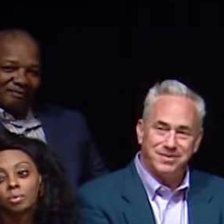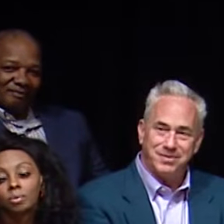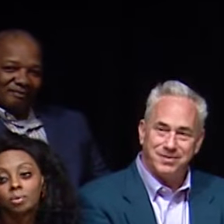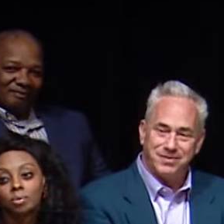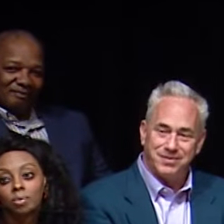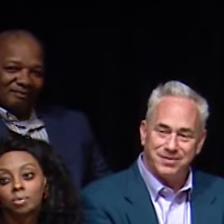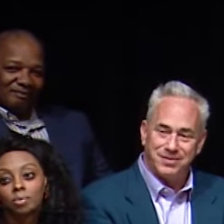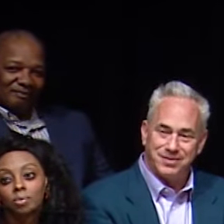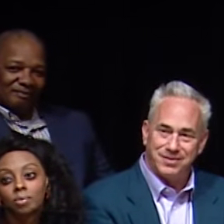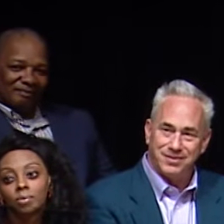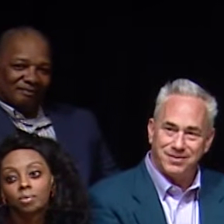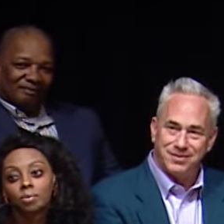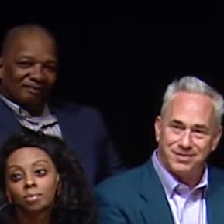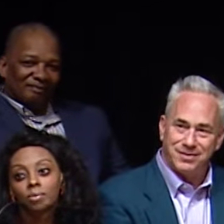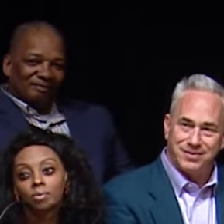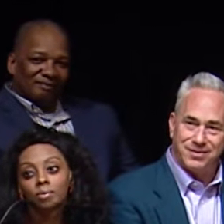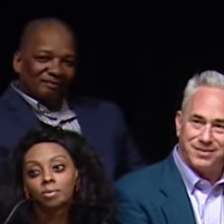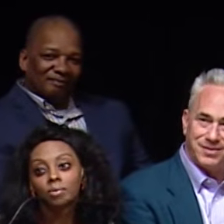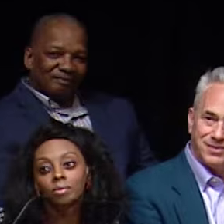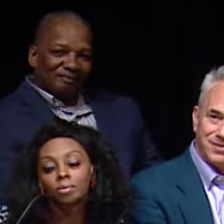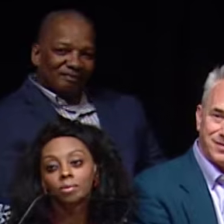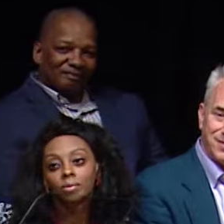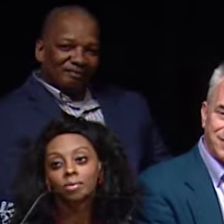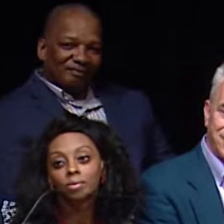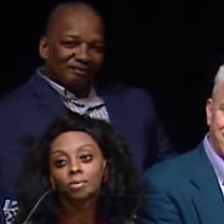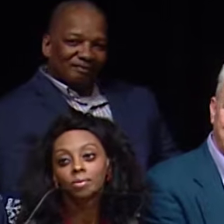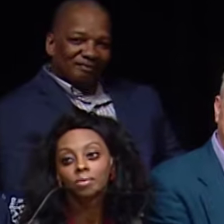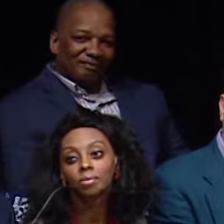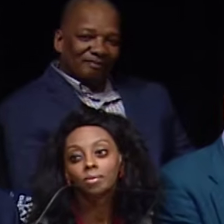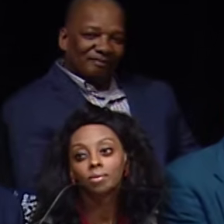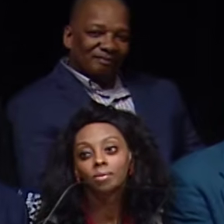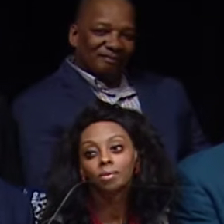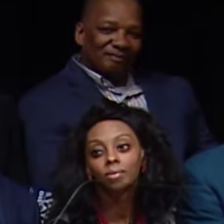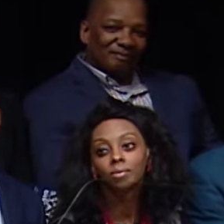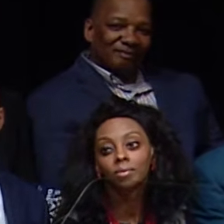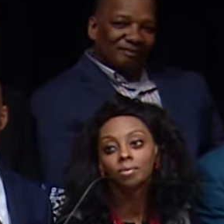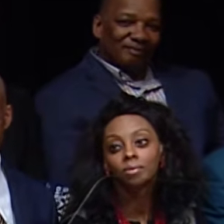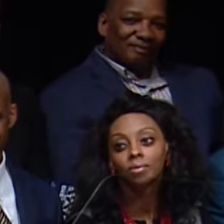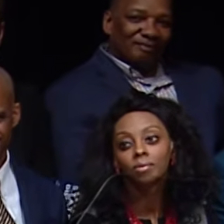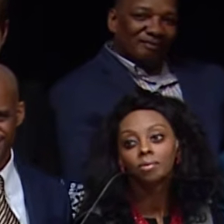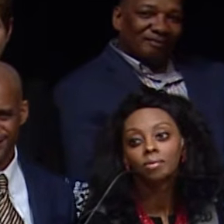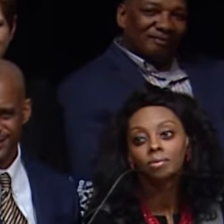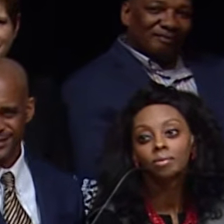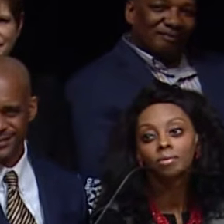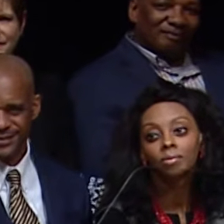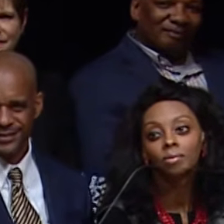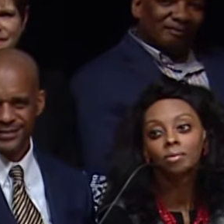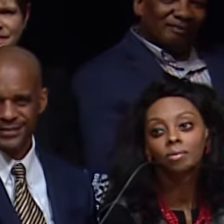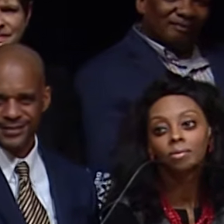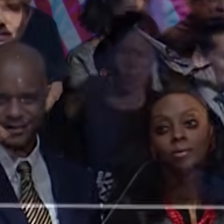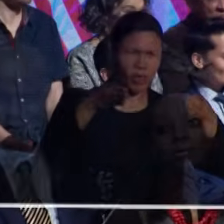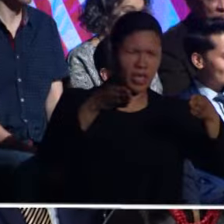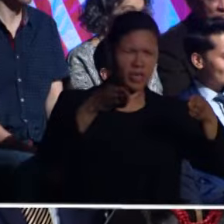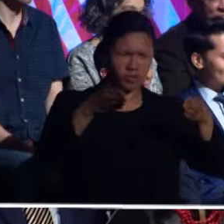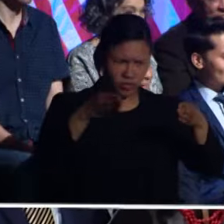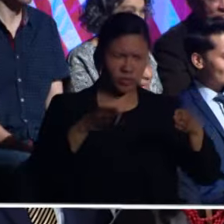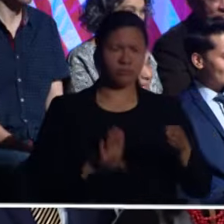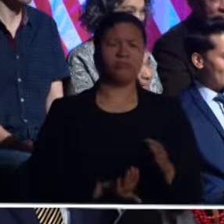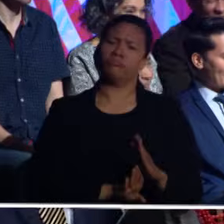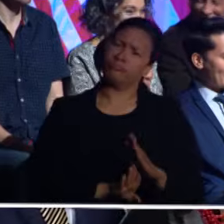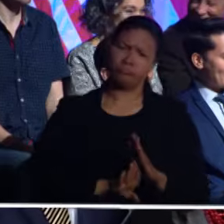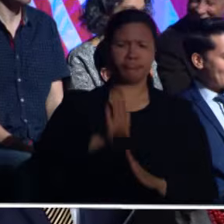As the first second-term mayor in over a decade, I am laser-focused on spreading